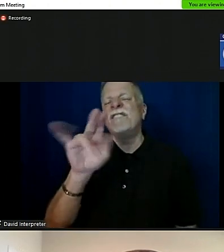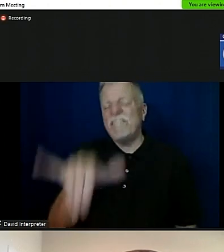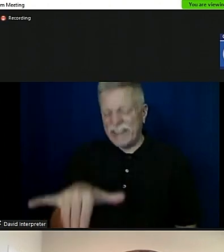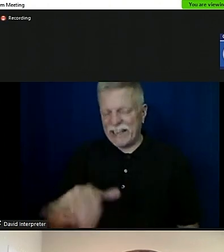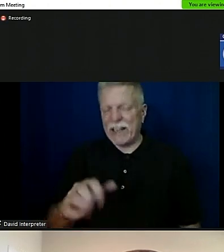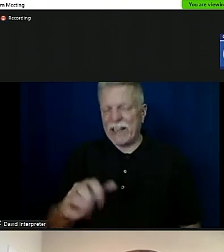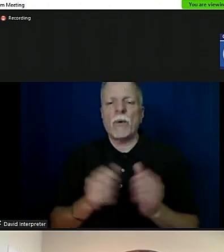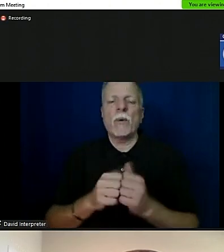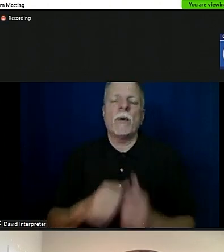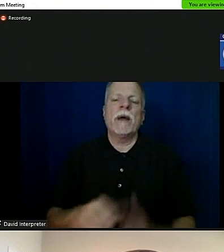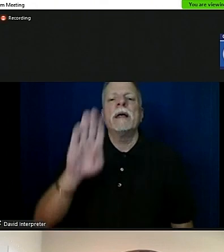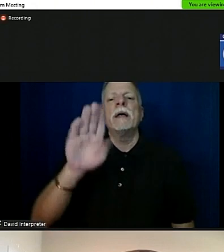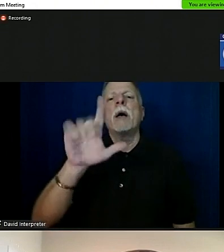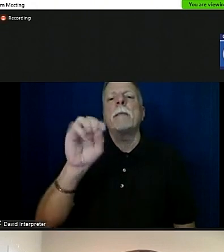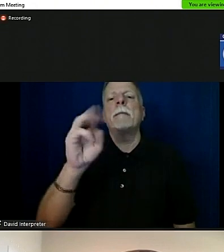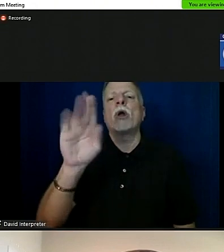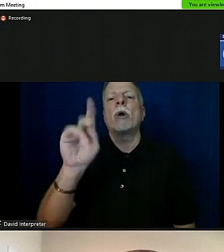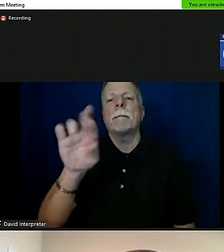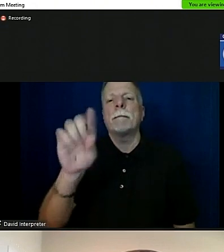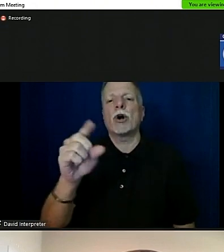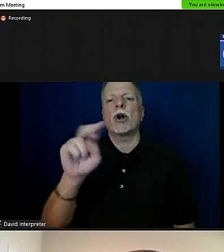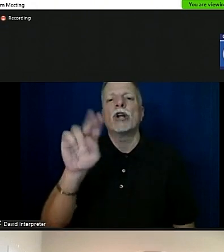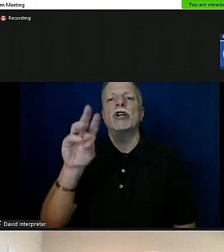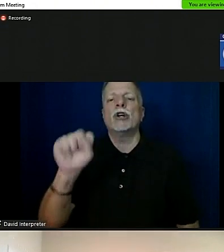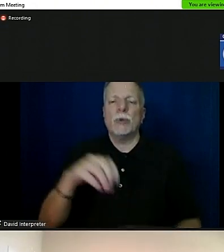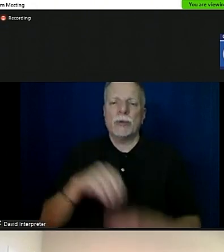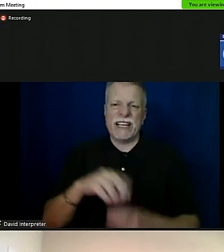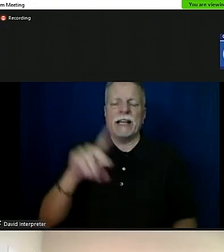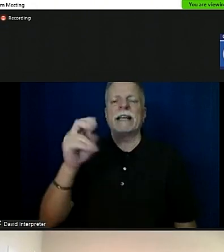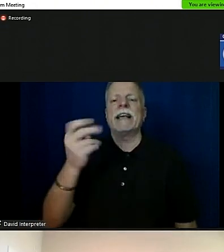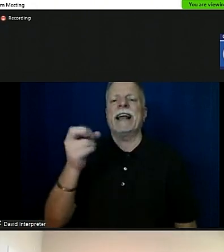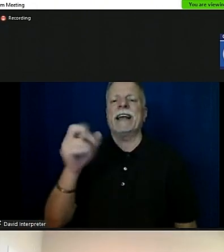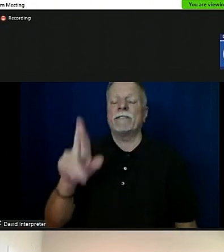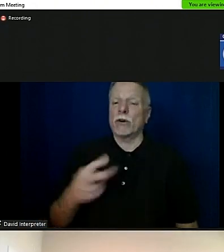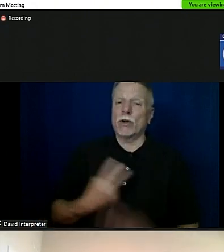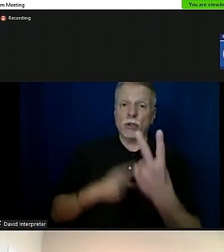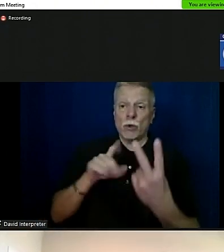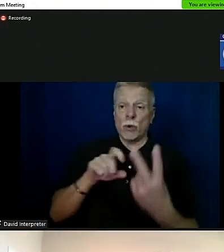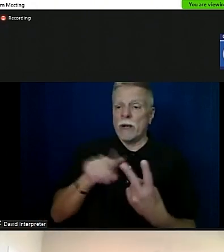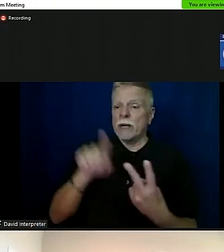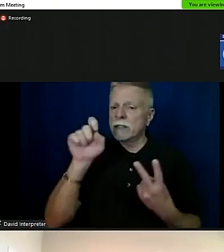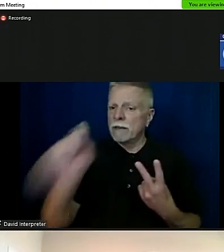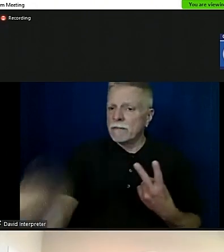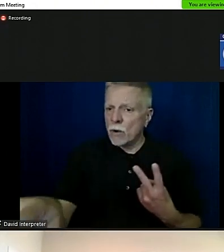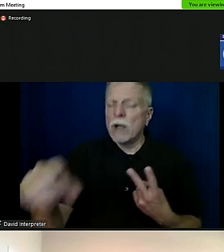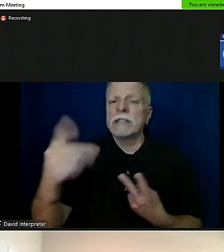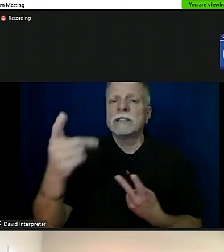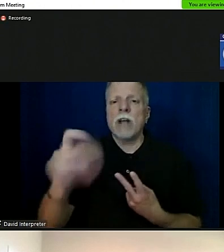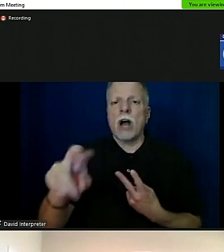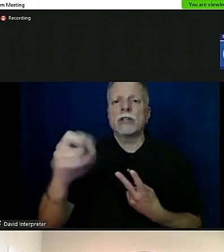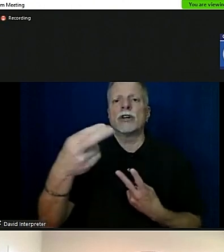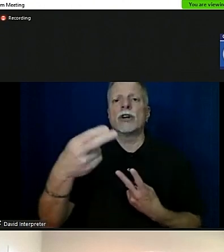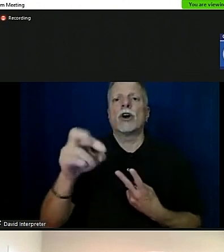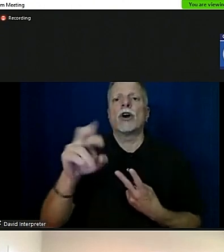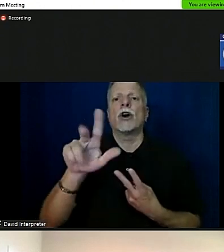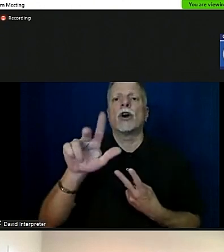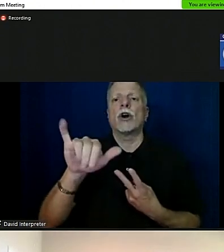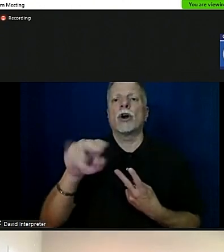News in Denver. I have two questions today. First, for Dr. Herlihy. You say that